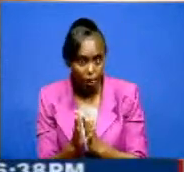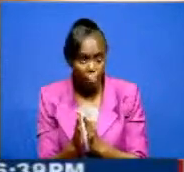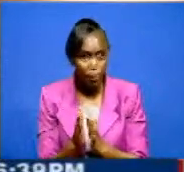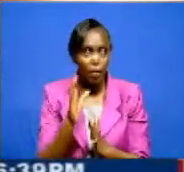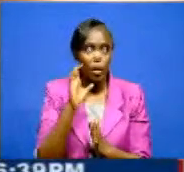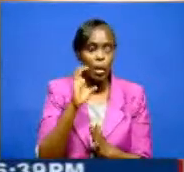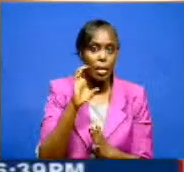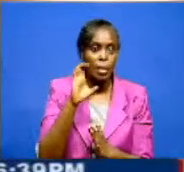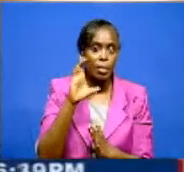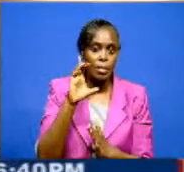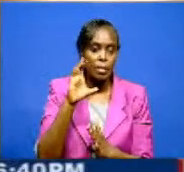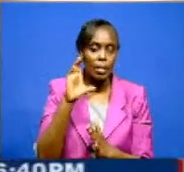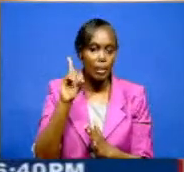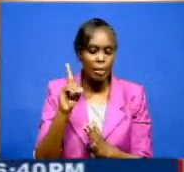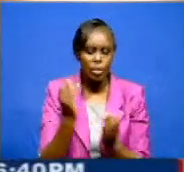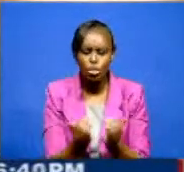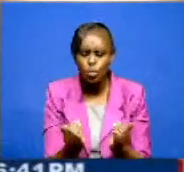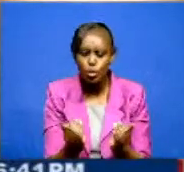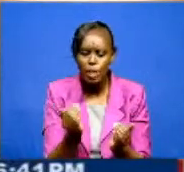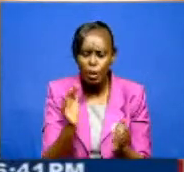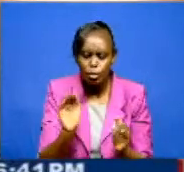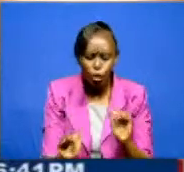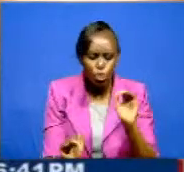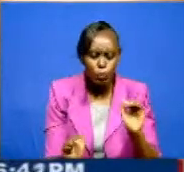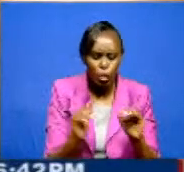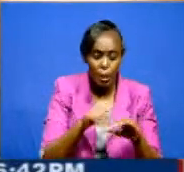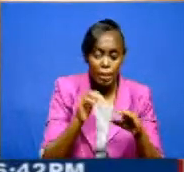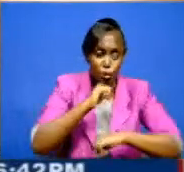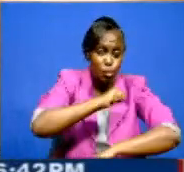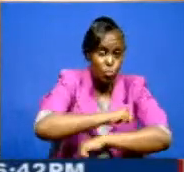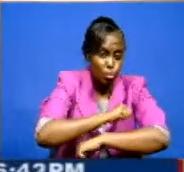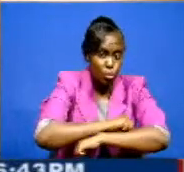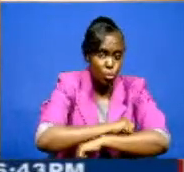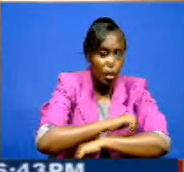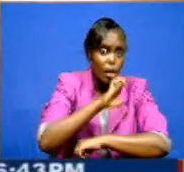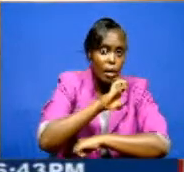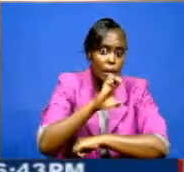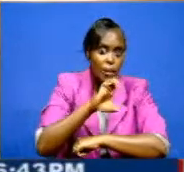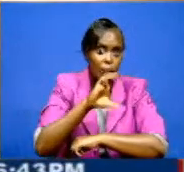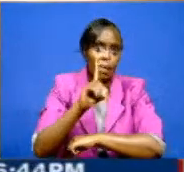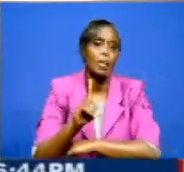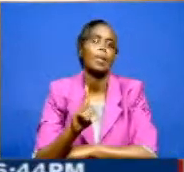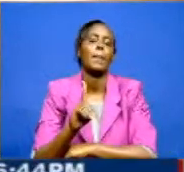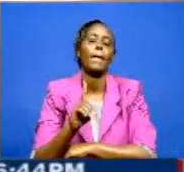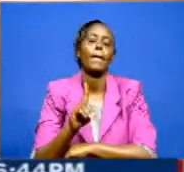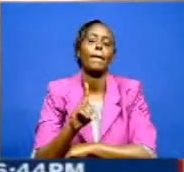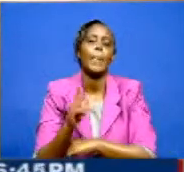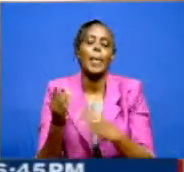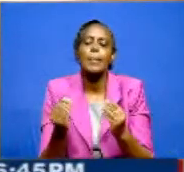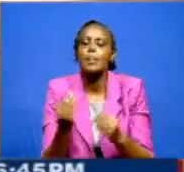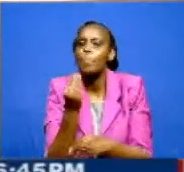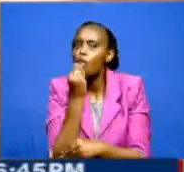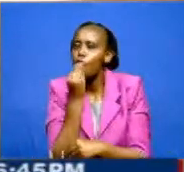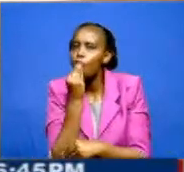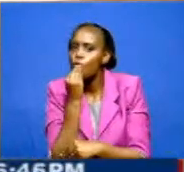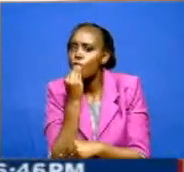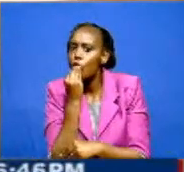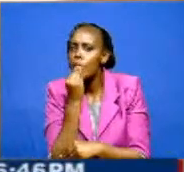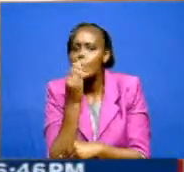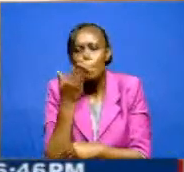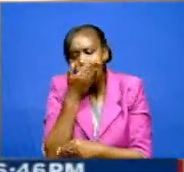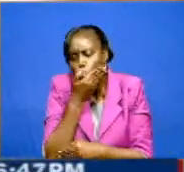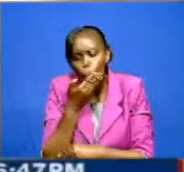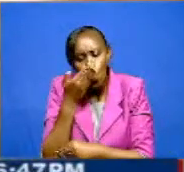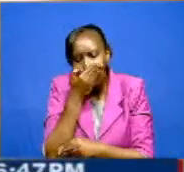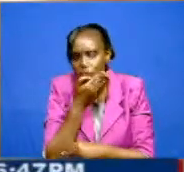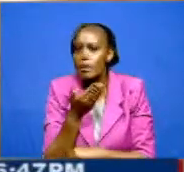ECD, young children in schools. And for example, a simple meal, for example, like porridge, can be